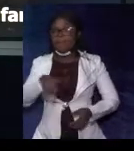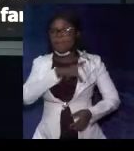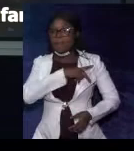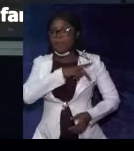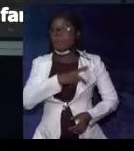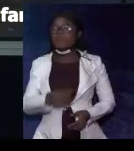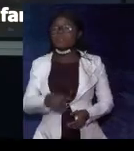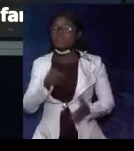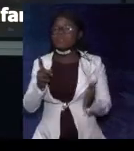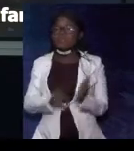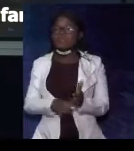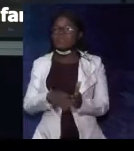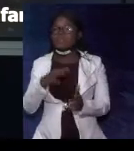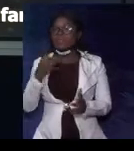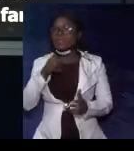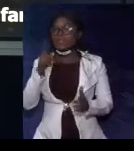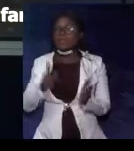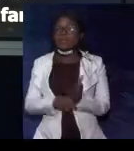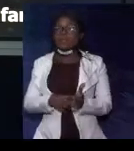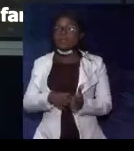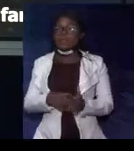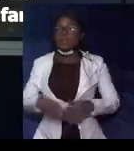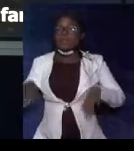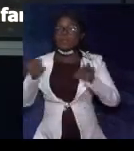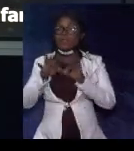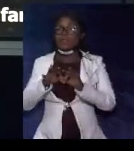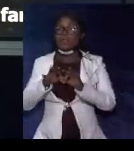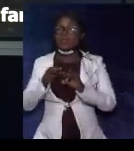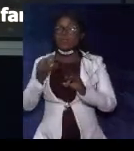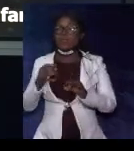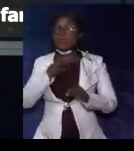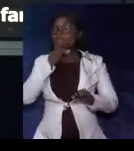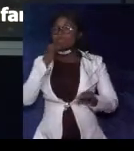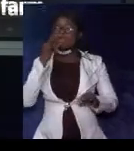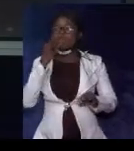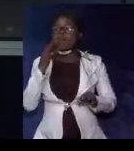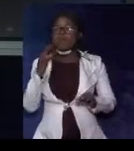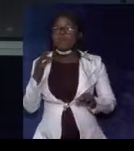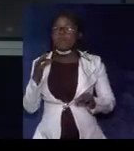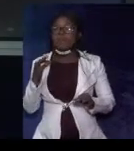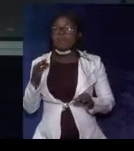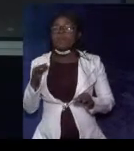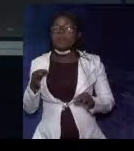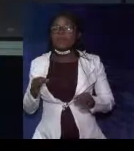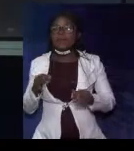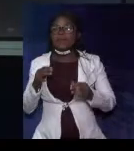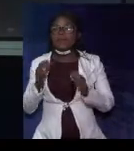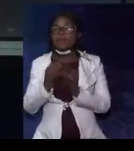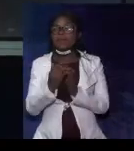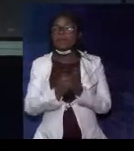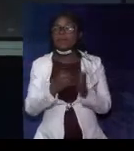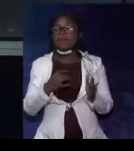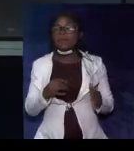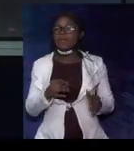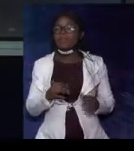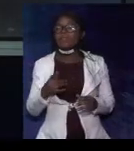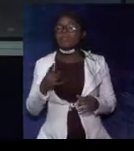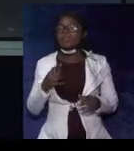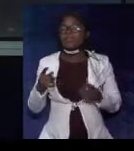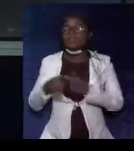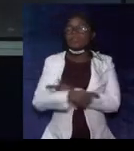ensure profit at the end. These are the importance of farm records. In today's